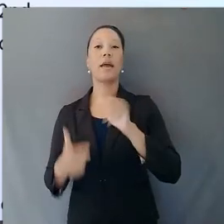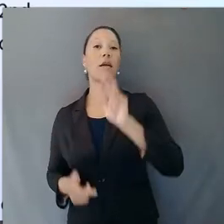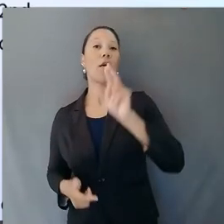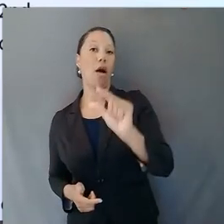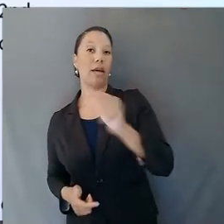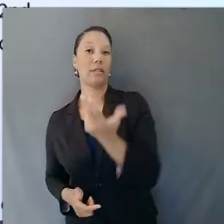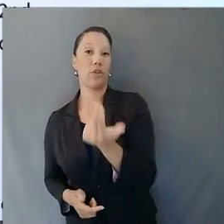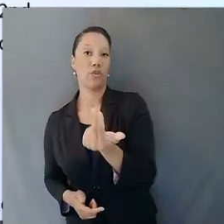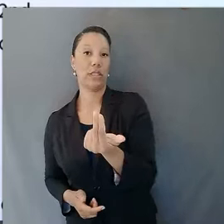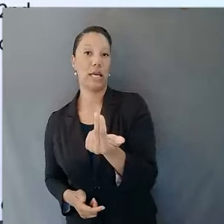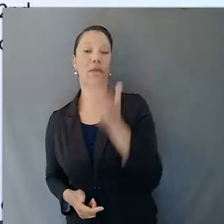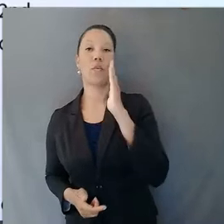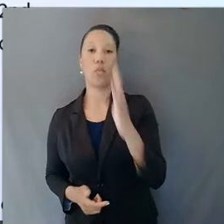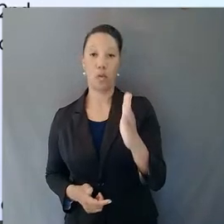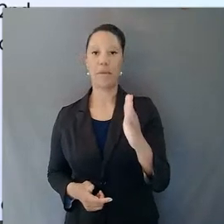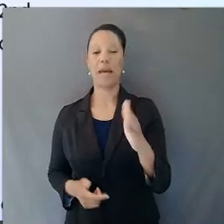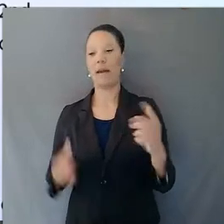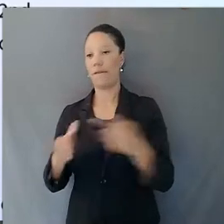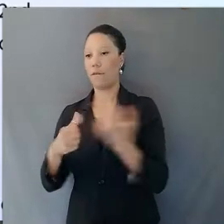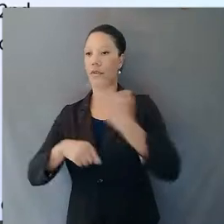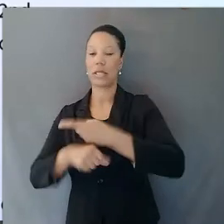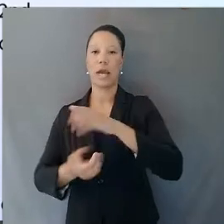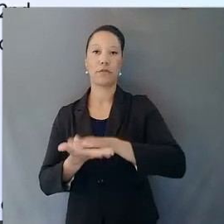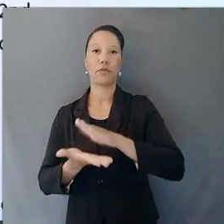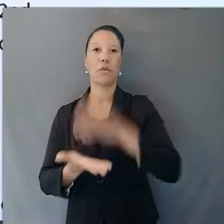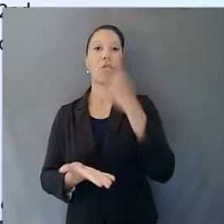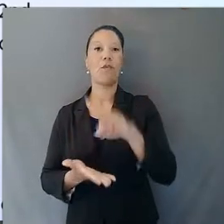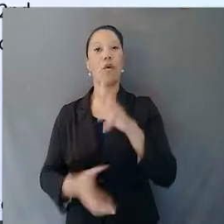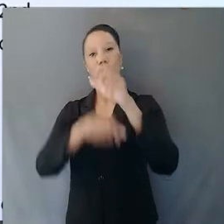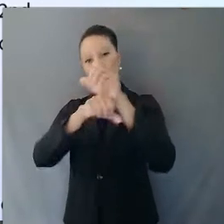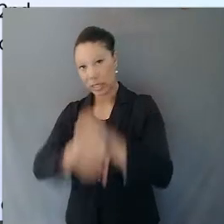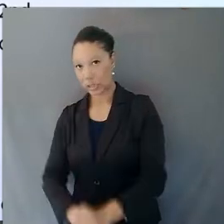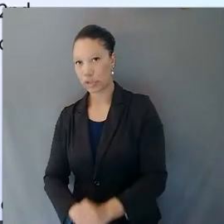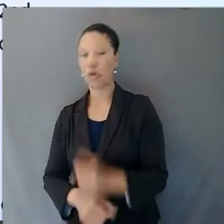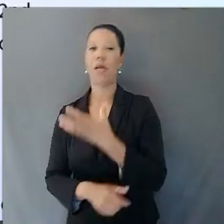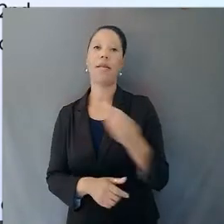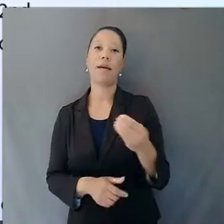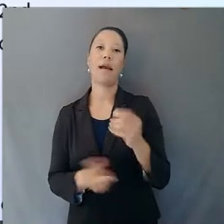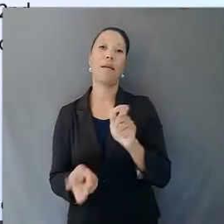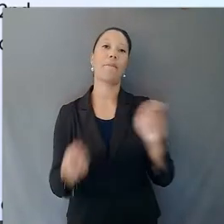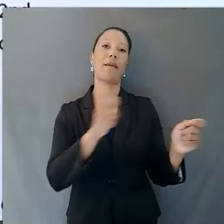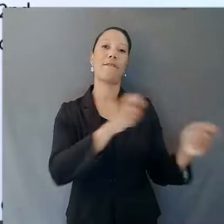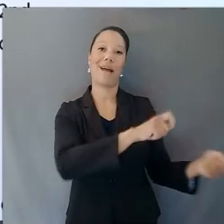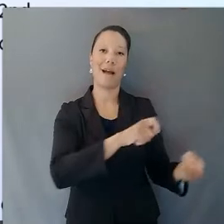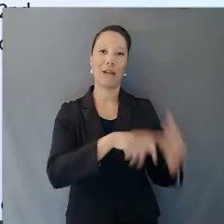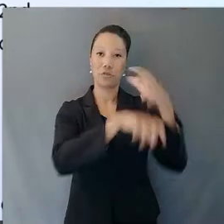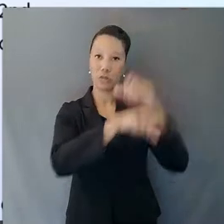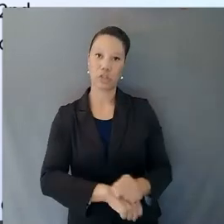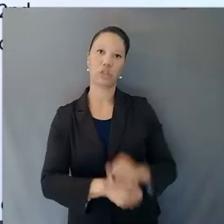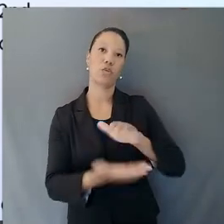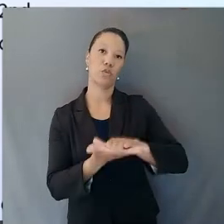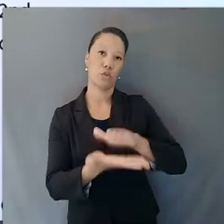13th is the scheduled first day of school for traditional schools and modified traditional